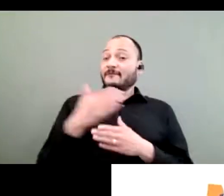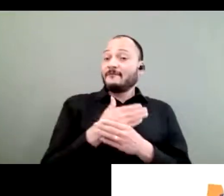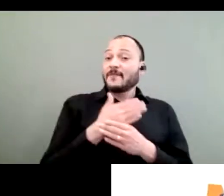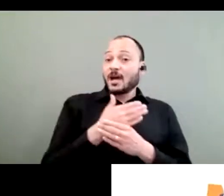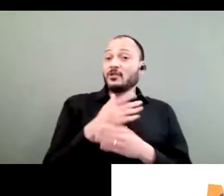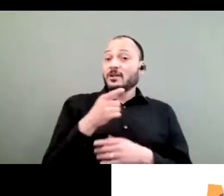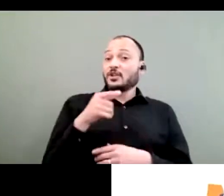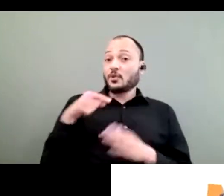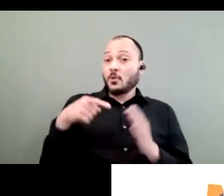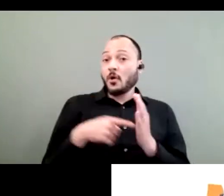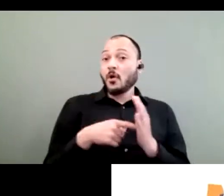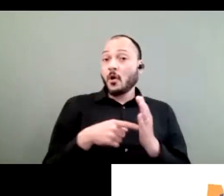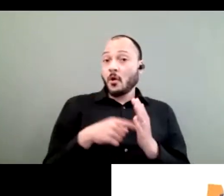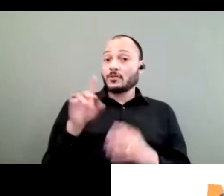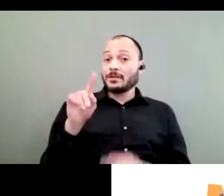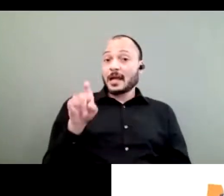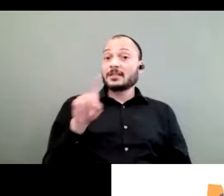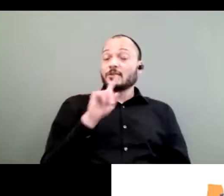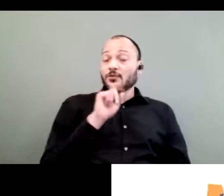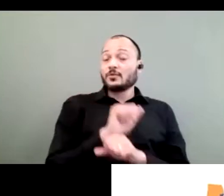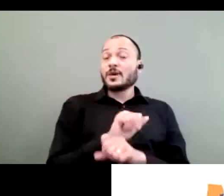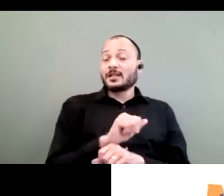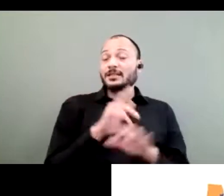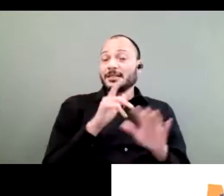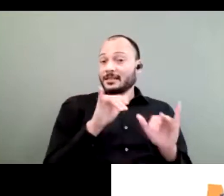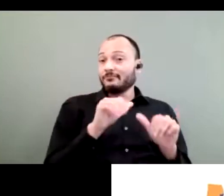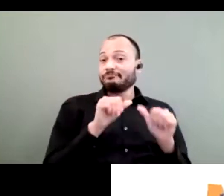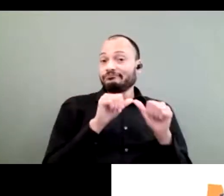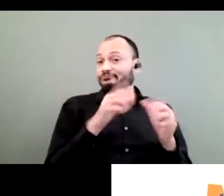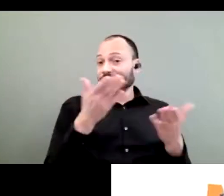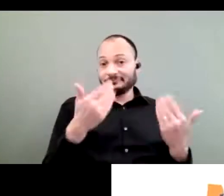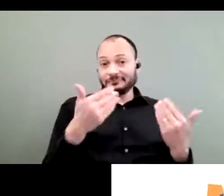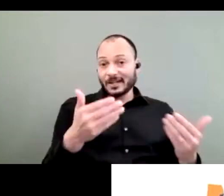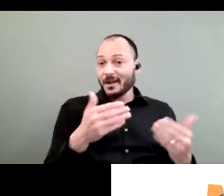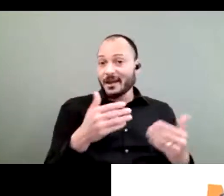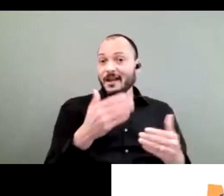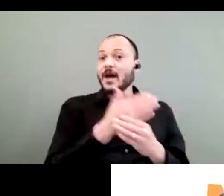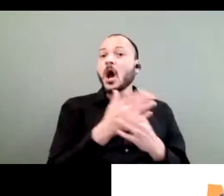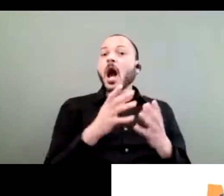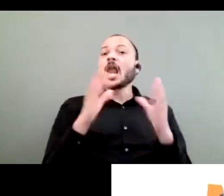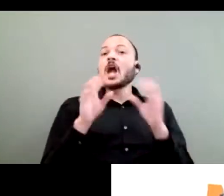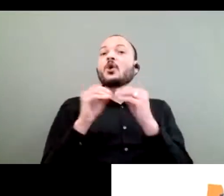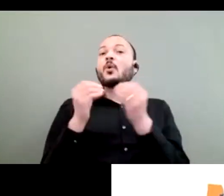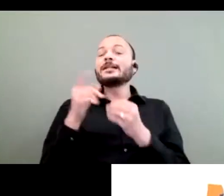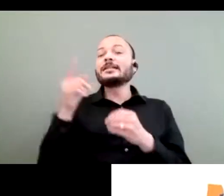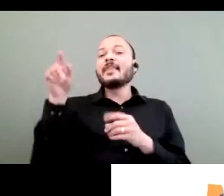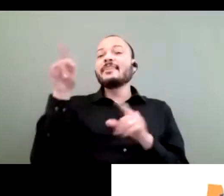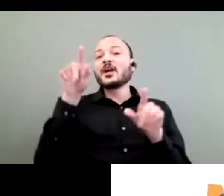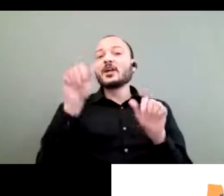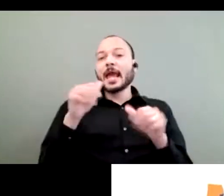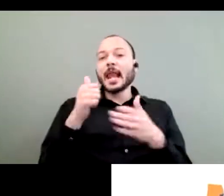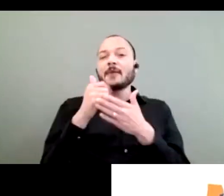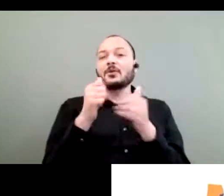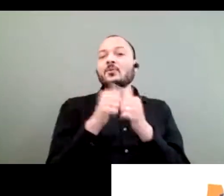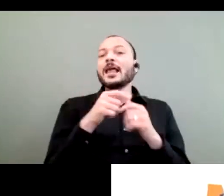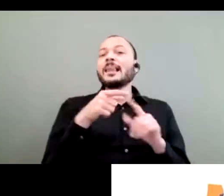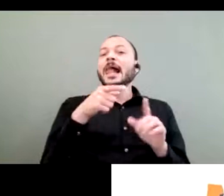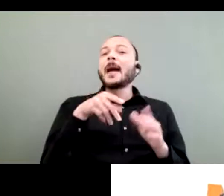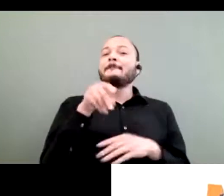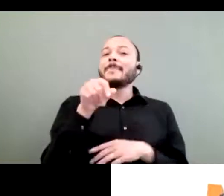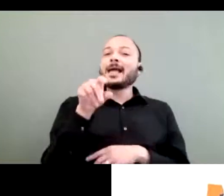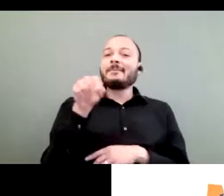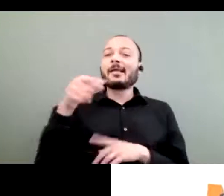owe taxes, definitely still file. There's a lot of organizations out there that can help you with the payment plan. We're one of them.